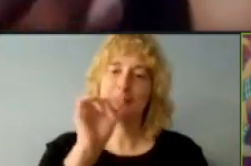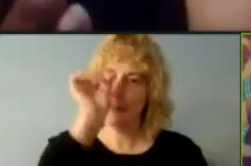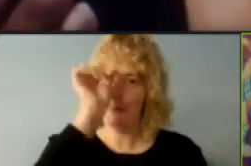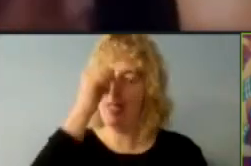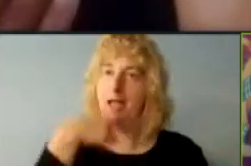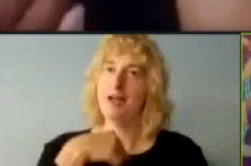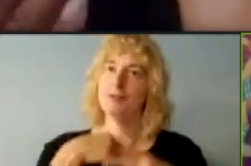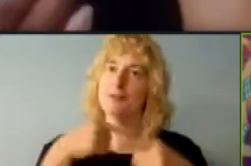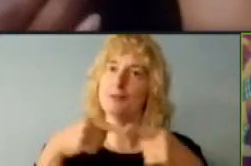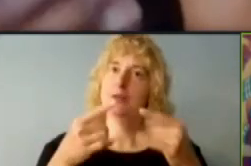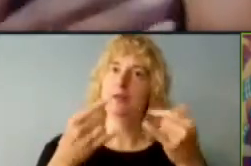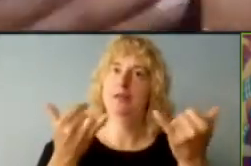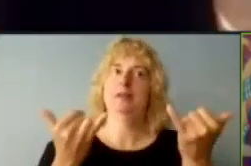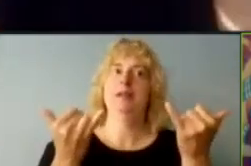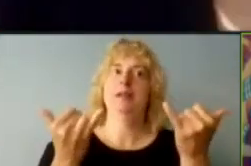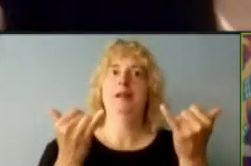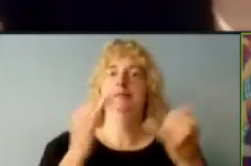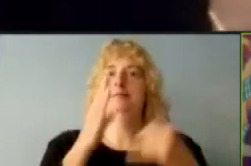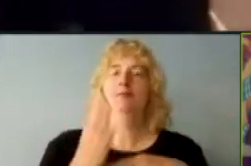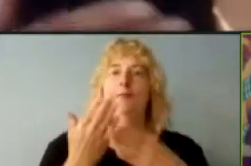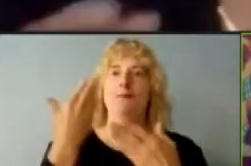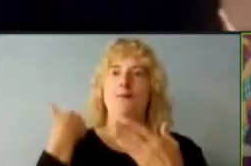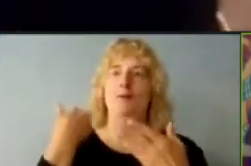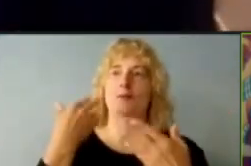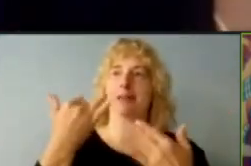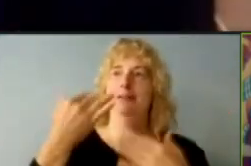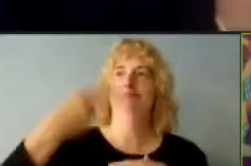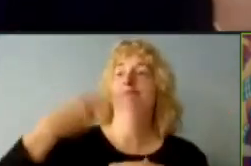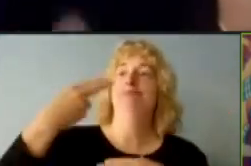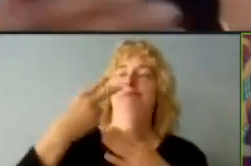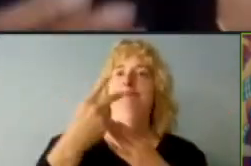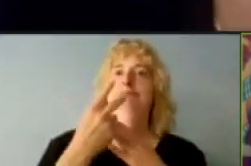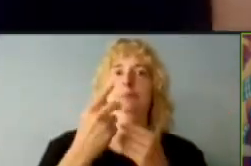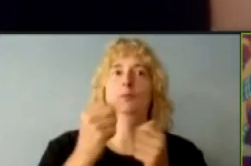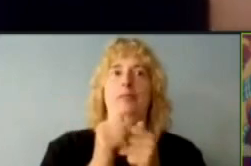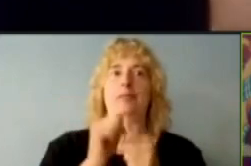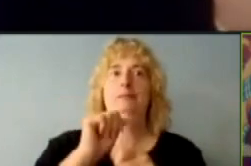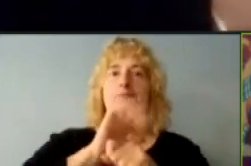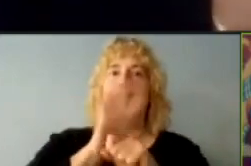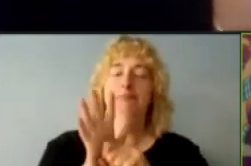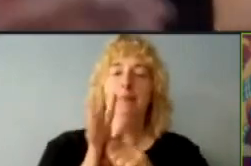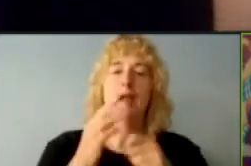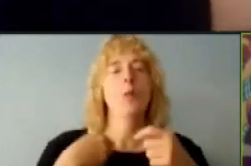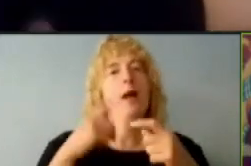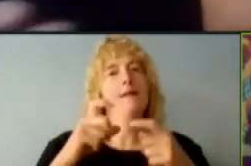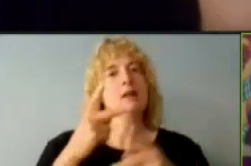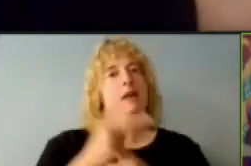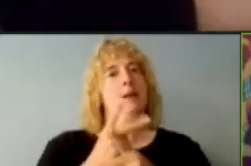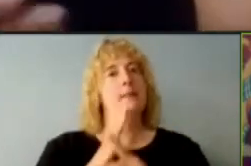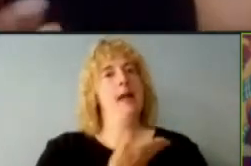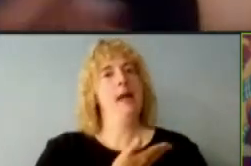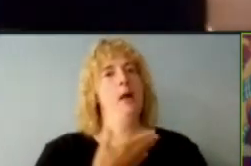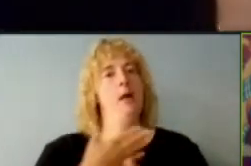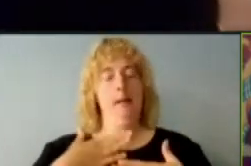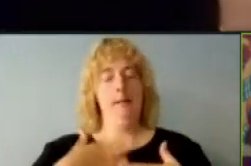to not only tend to our bodies to keep our immune systems up and stay healthy, we have to tend to our feelings